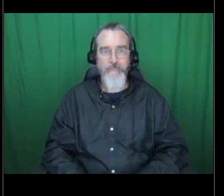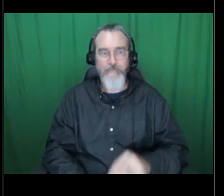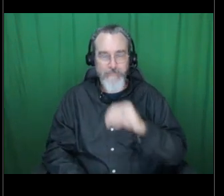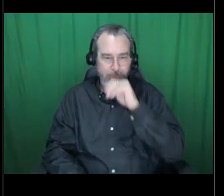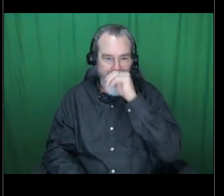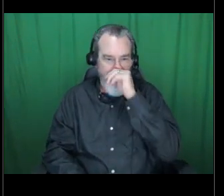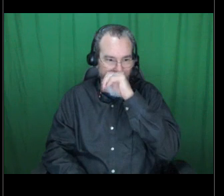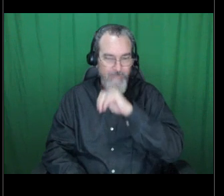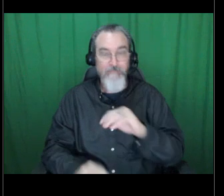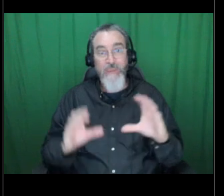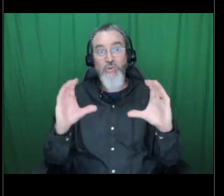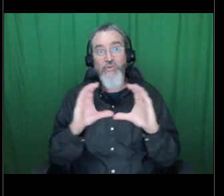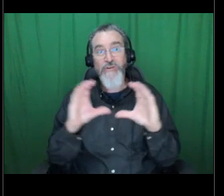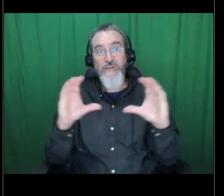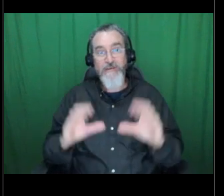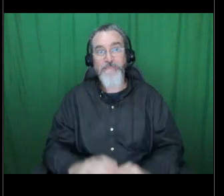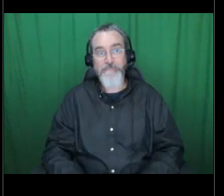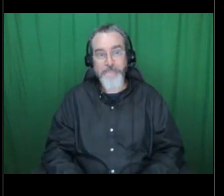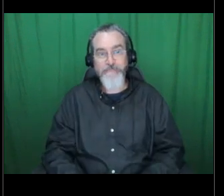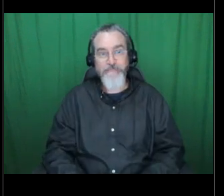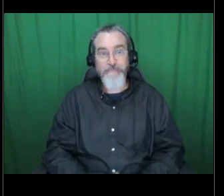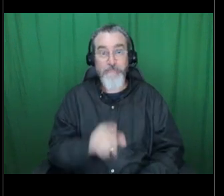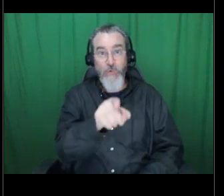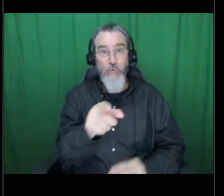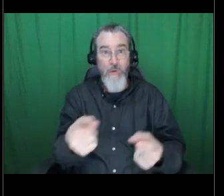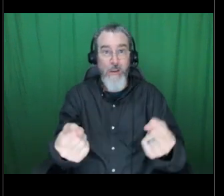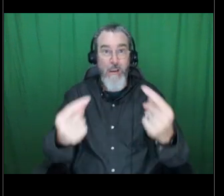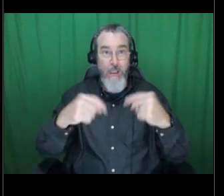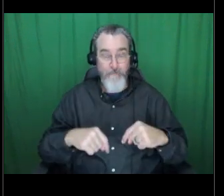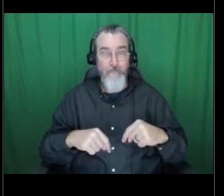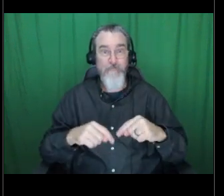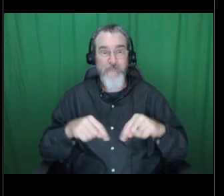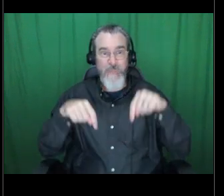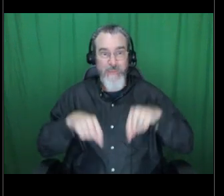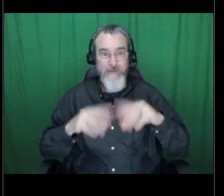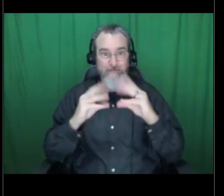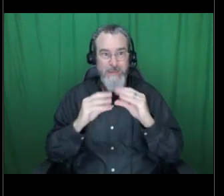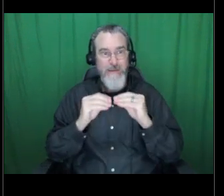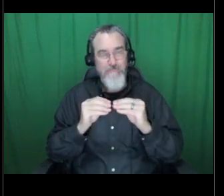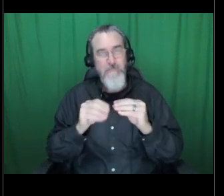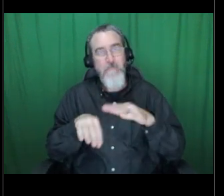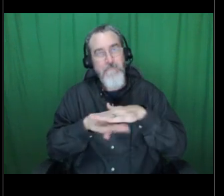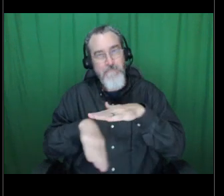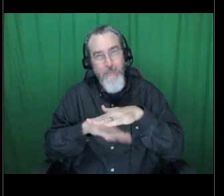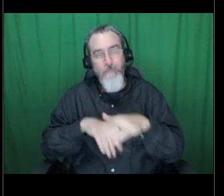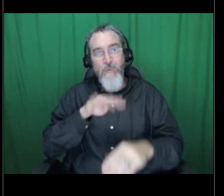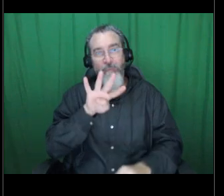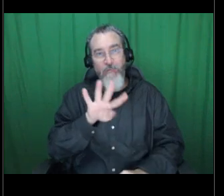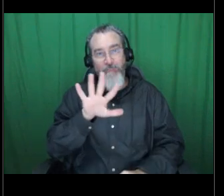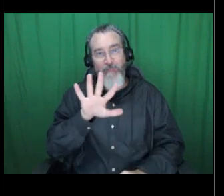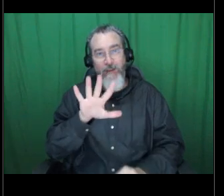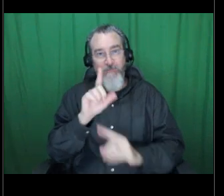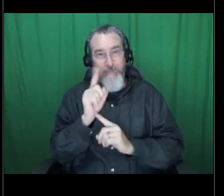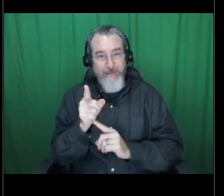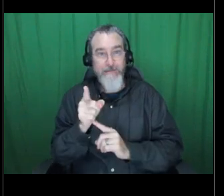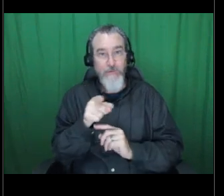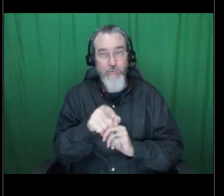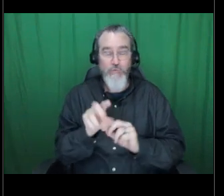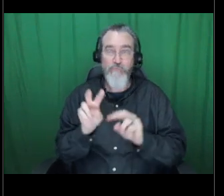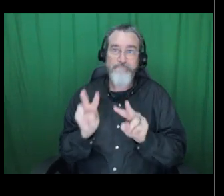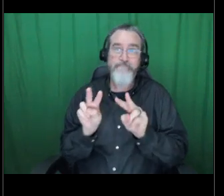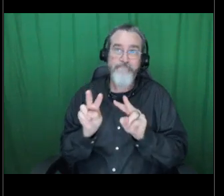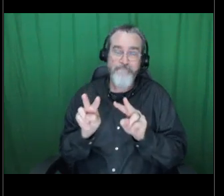GoToWebinar certificate. For attending at least 45 minutes of today's presentation, you